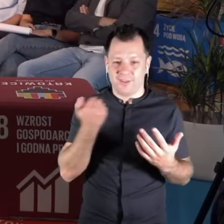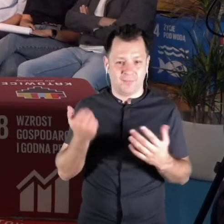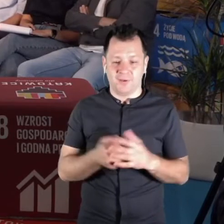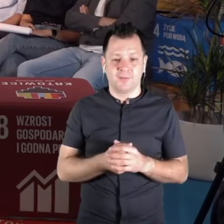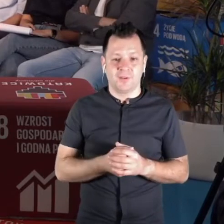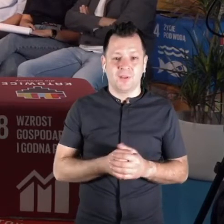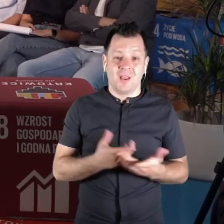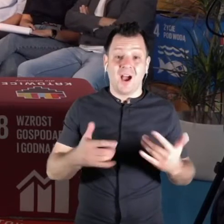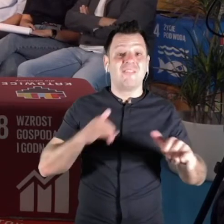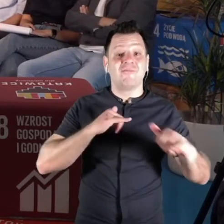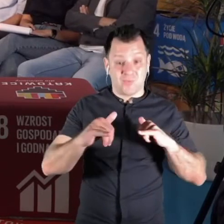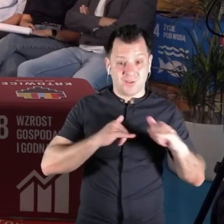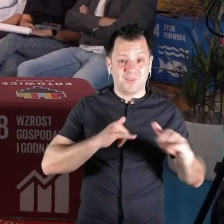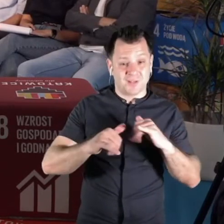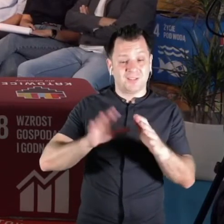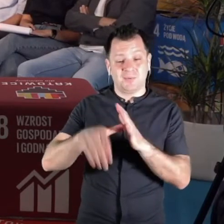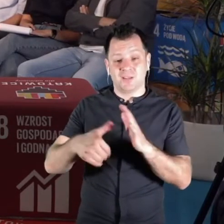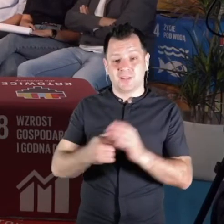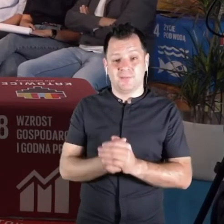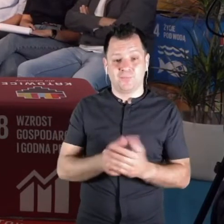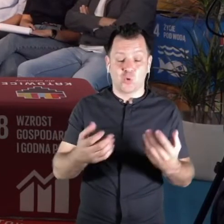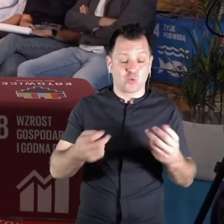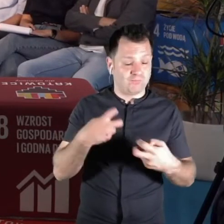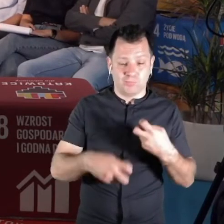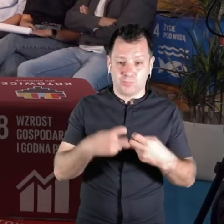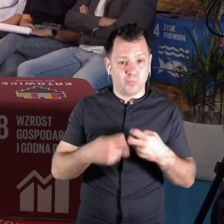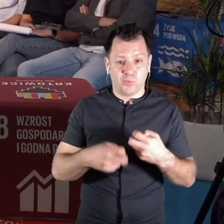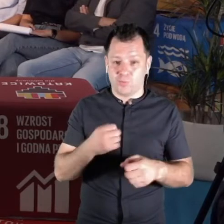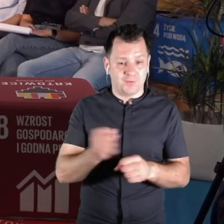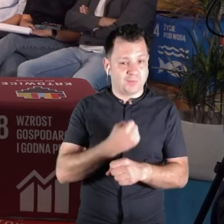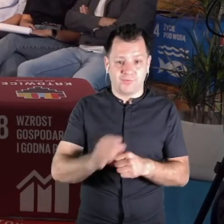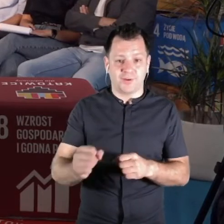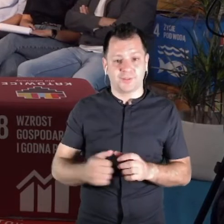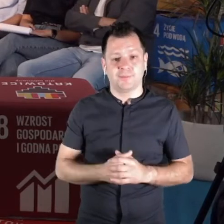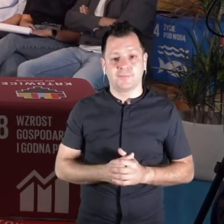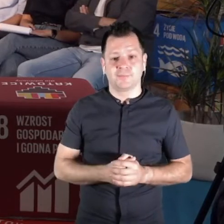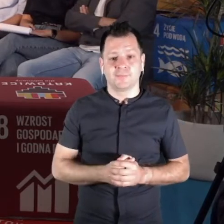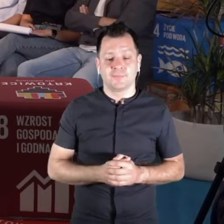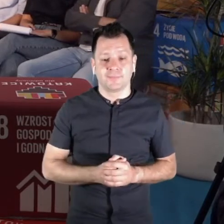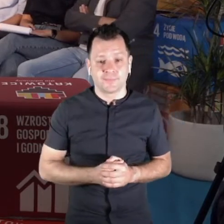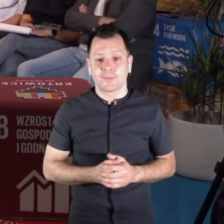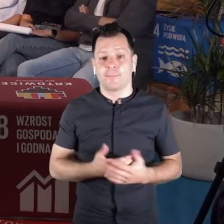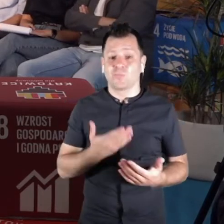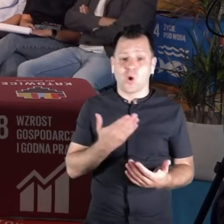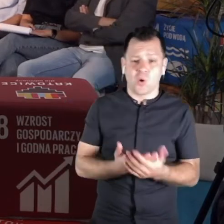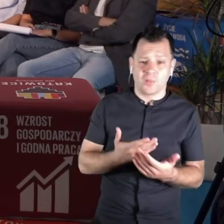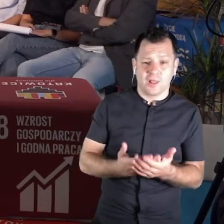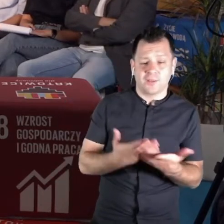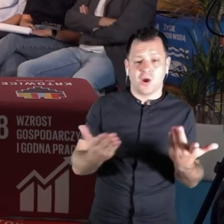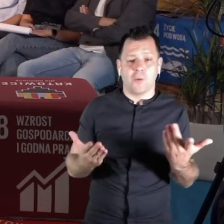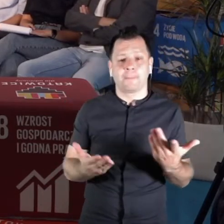the methods, planning the sprints and dividing the task and doing this in this agile